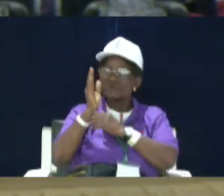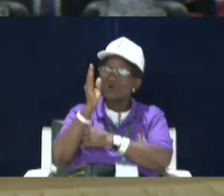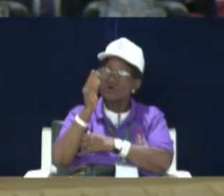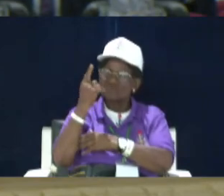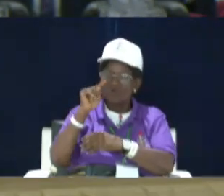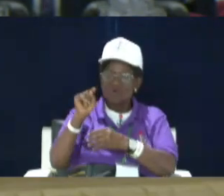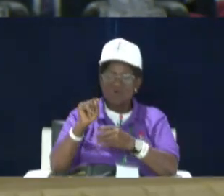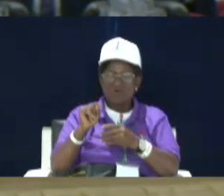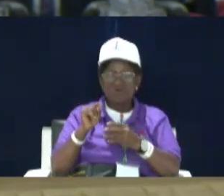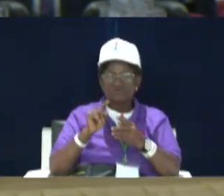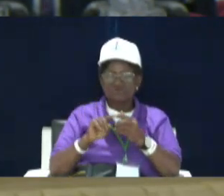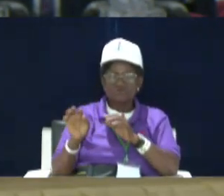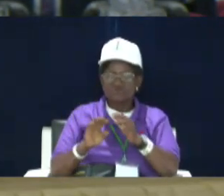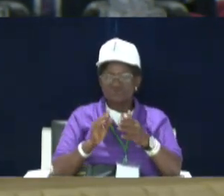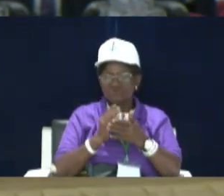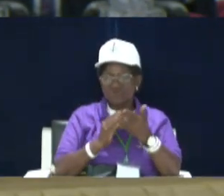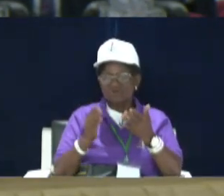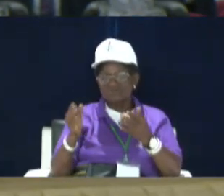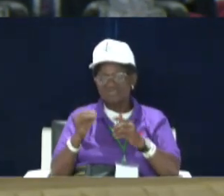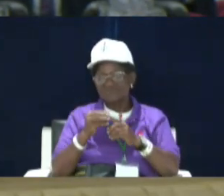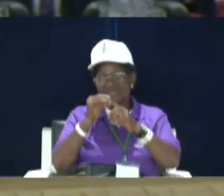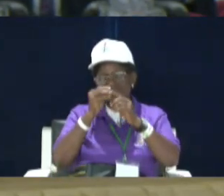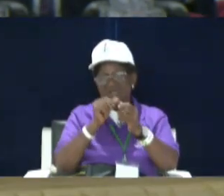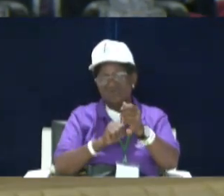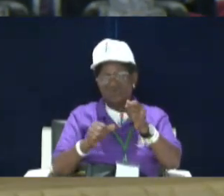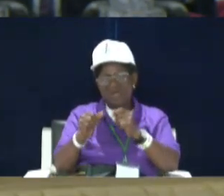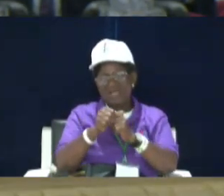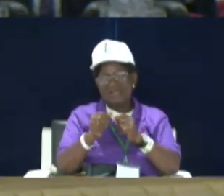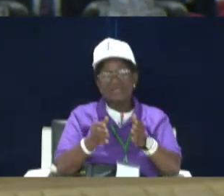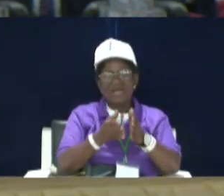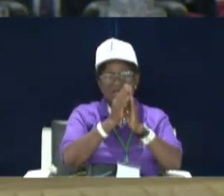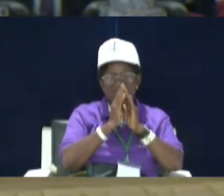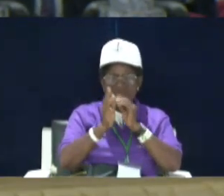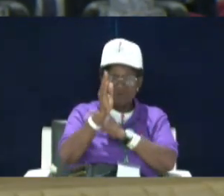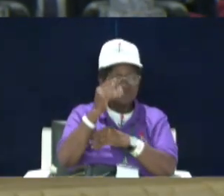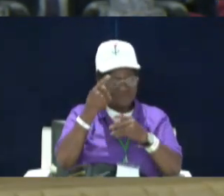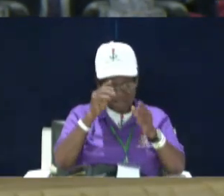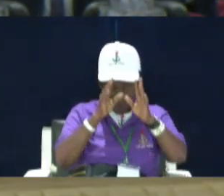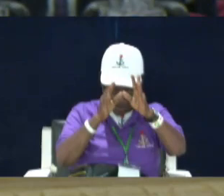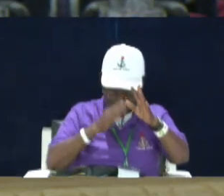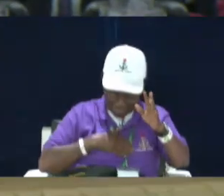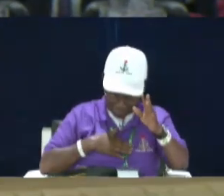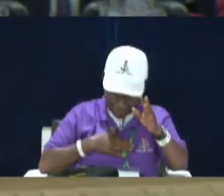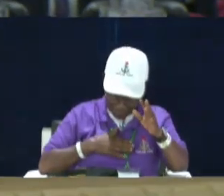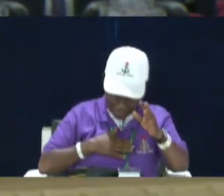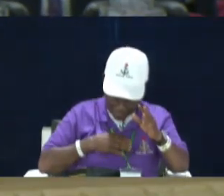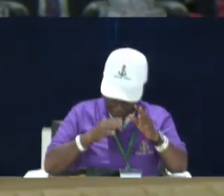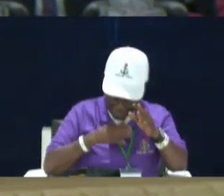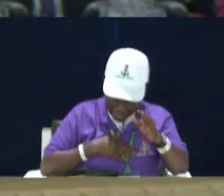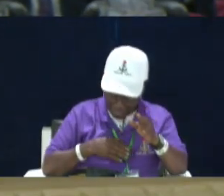something special? Go ahead, ask God. He's still here.